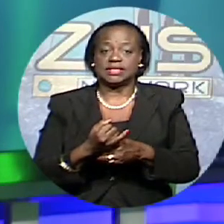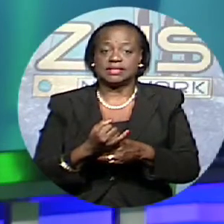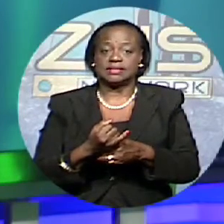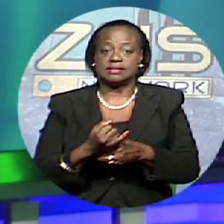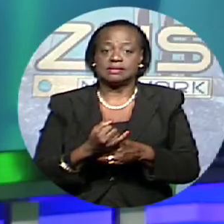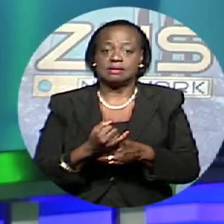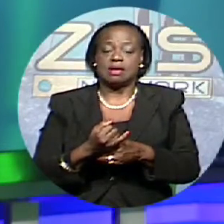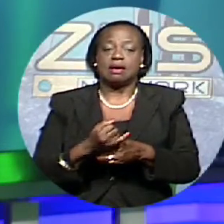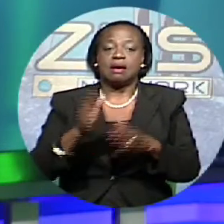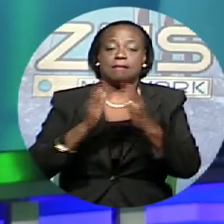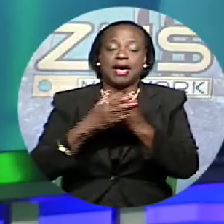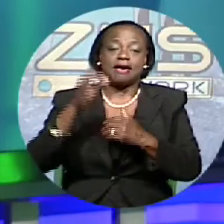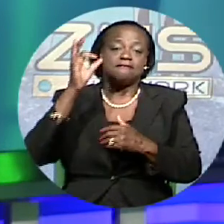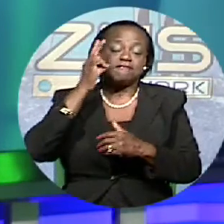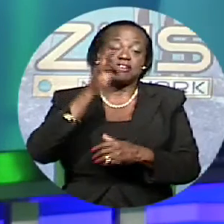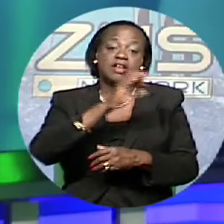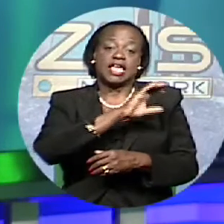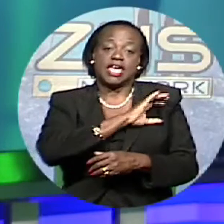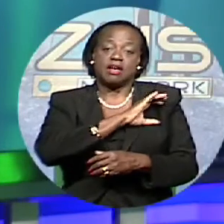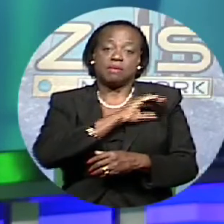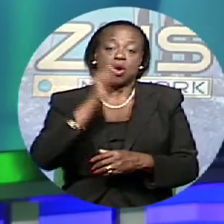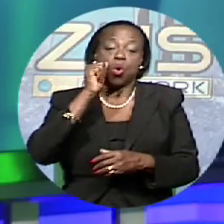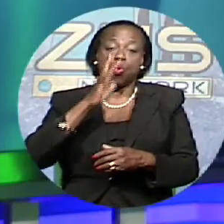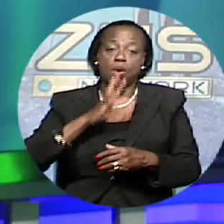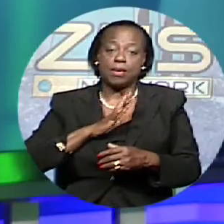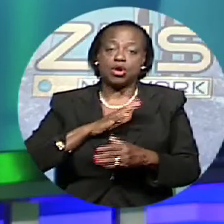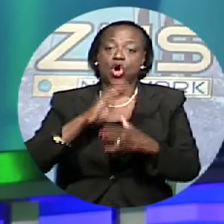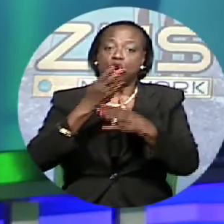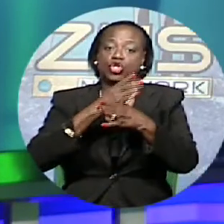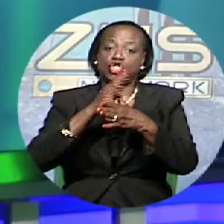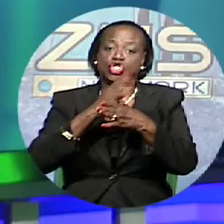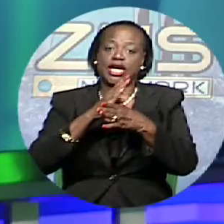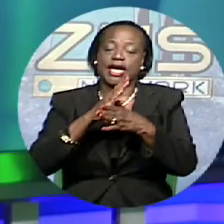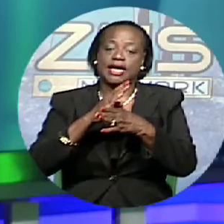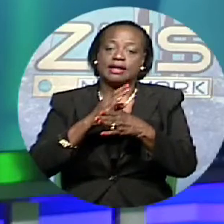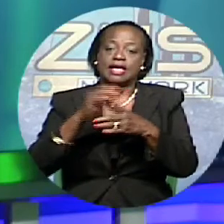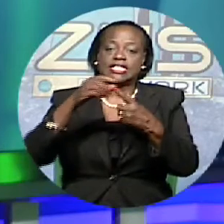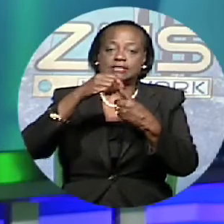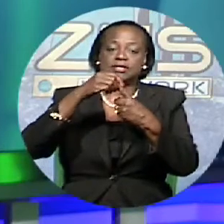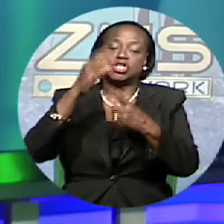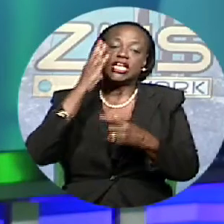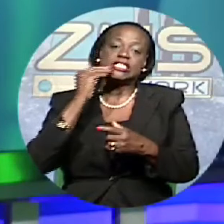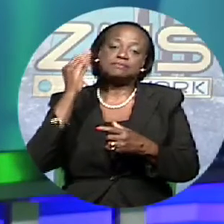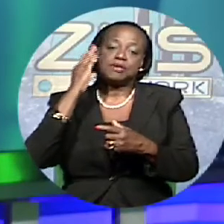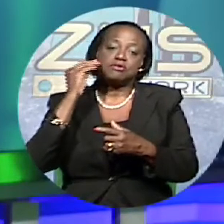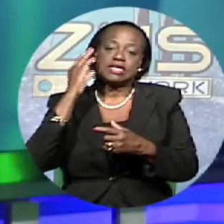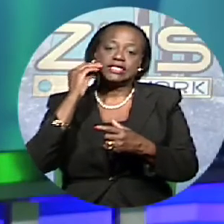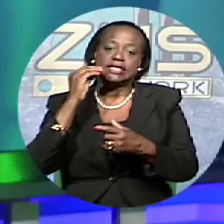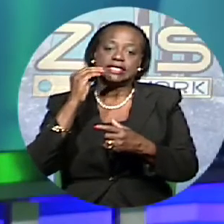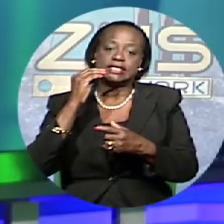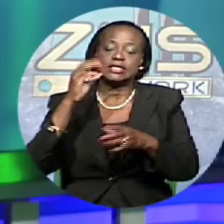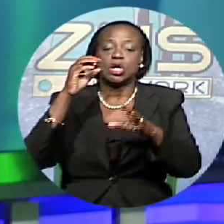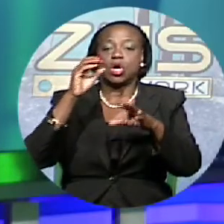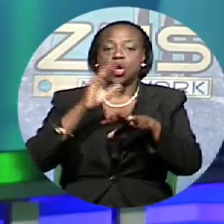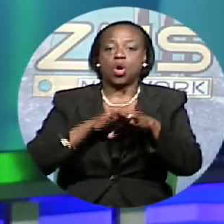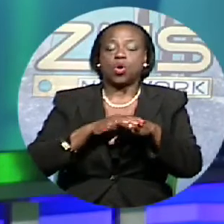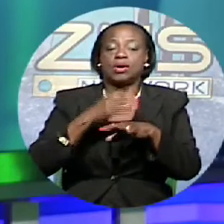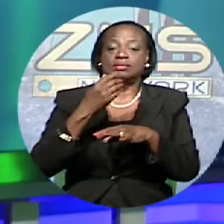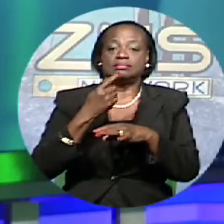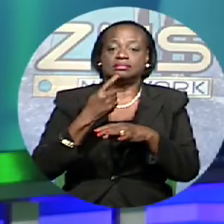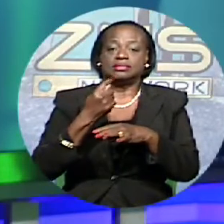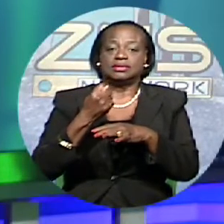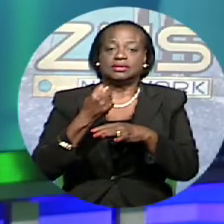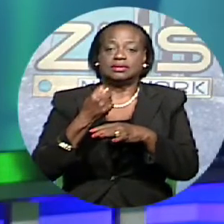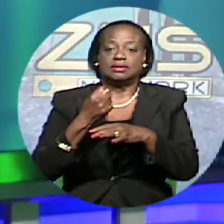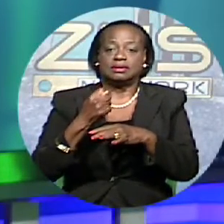who shared their extraordinary experiences during majority rule back on January 10, 1967. One of them is Jane Adderley, a